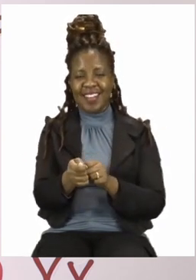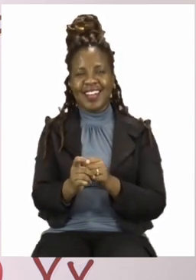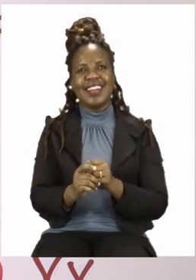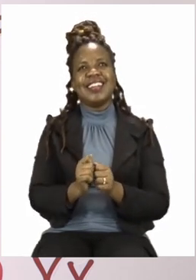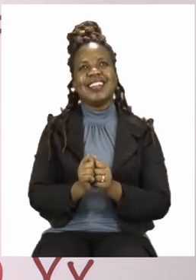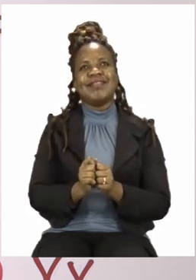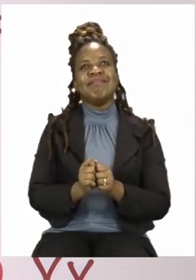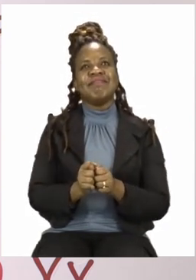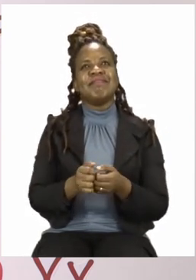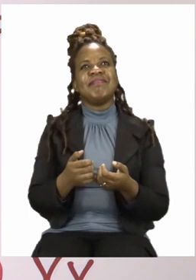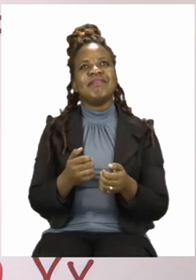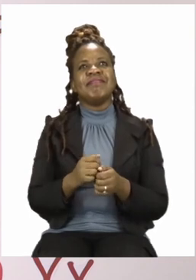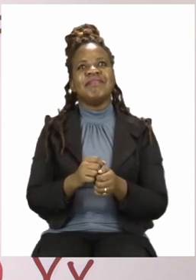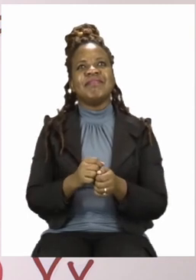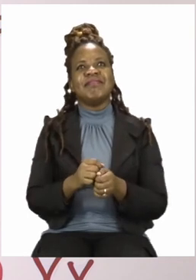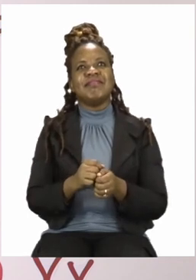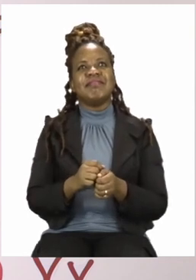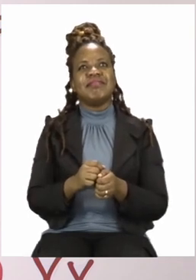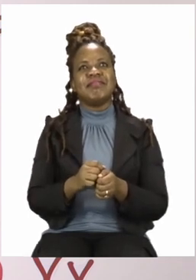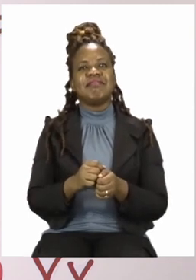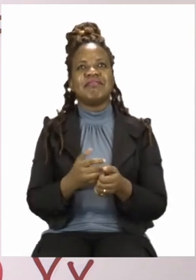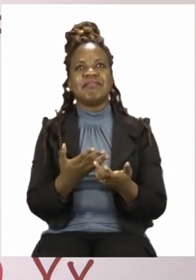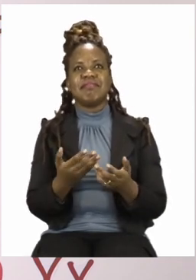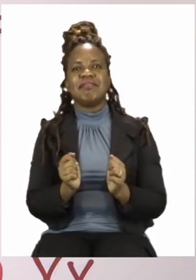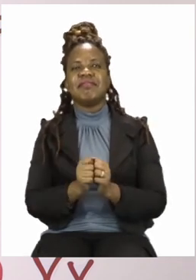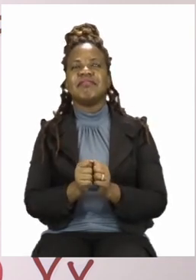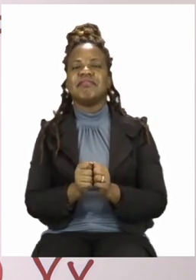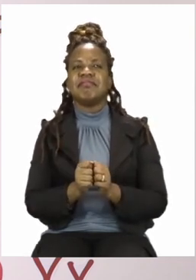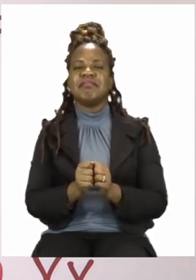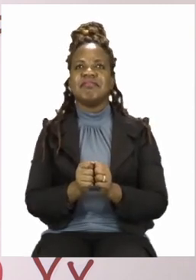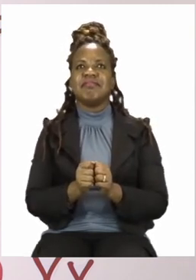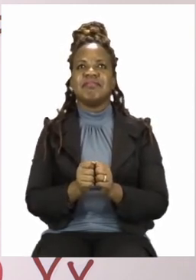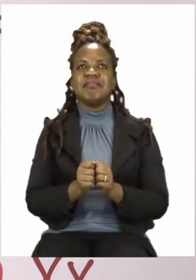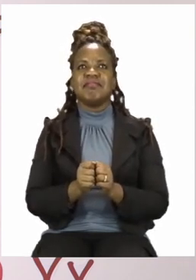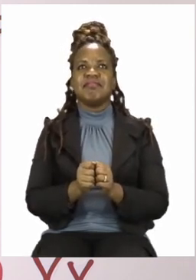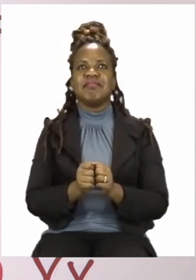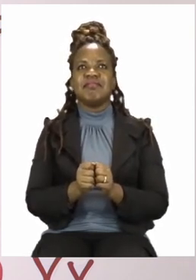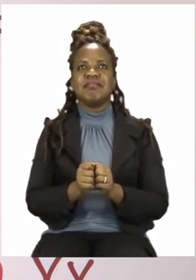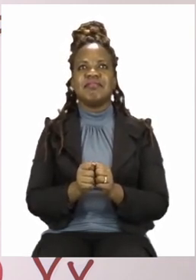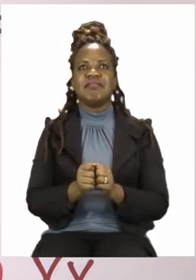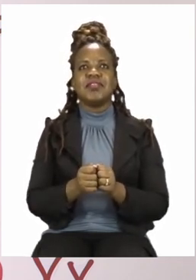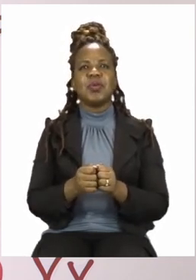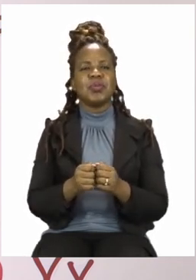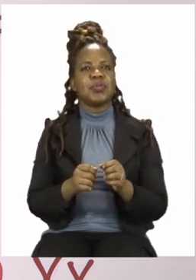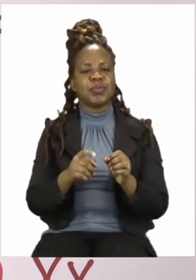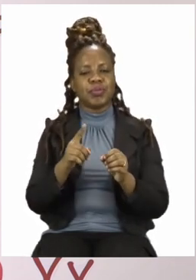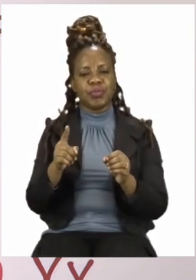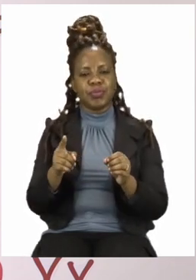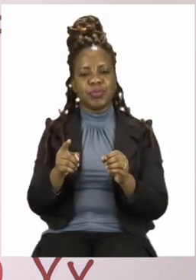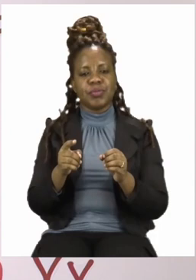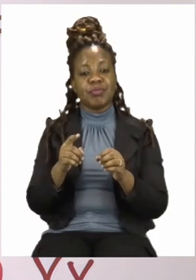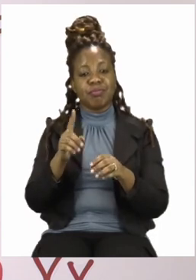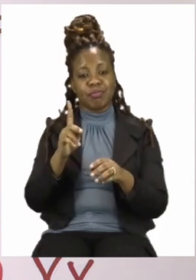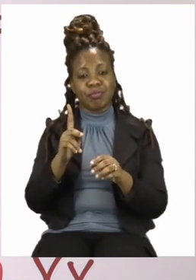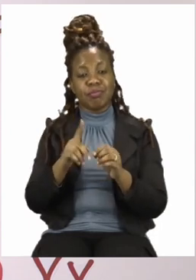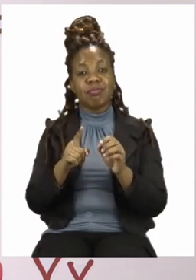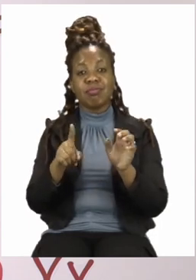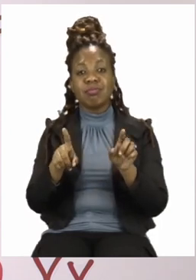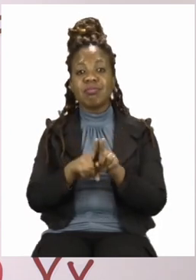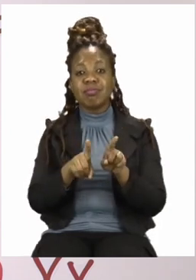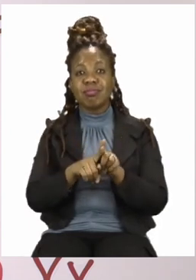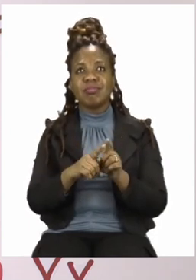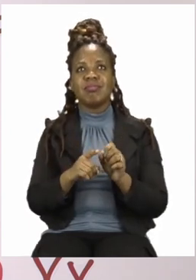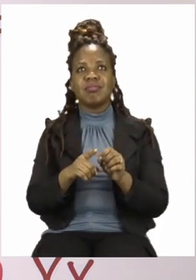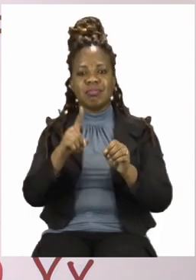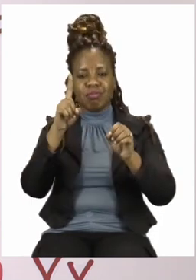the cooking. I want you to pretend that you're cooking by yourselves. I'm going to make another batch of eggs. So I'm going to take my egg,